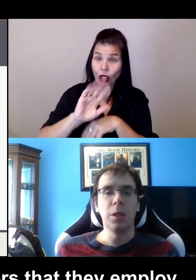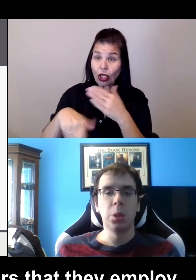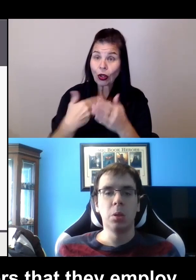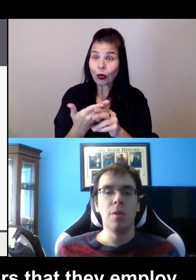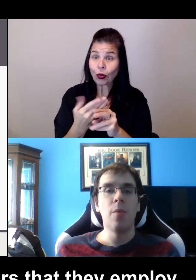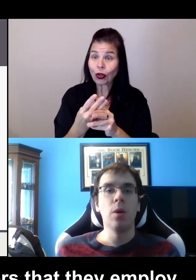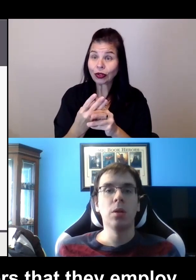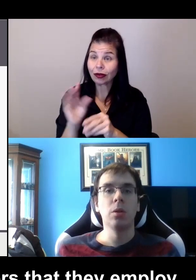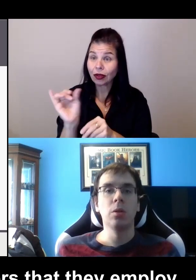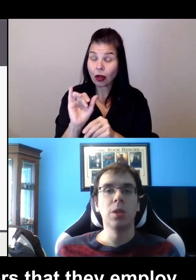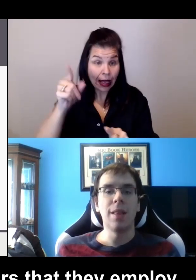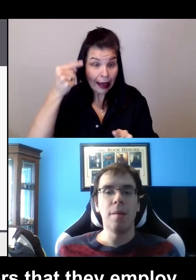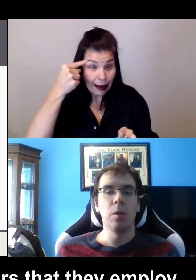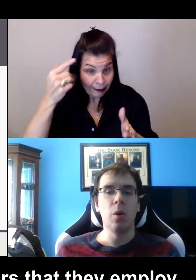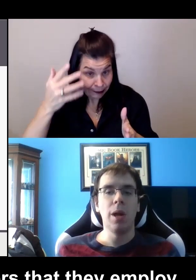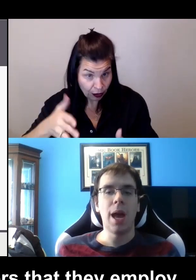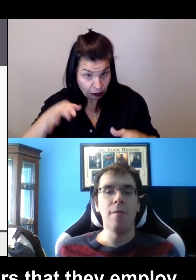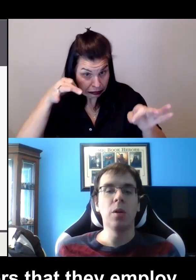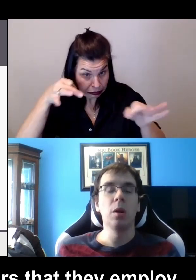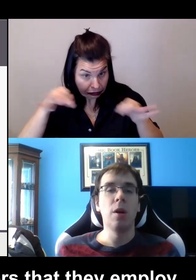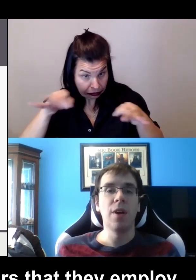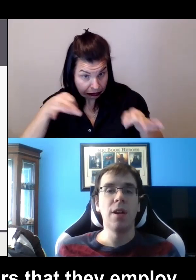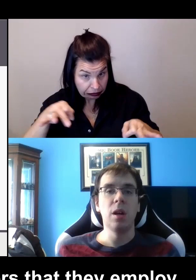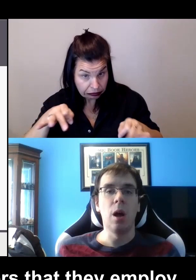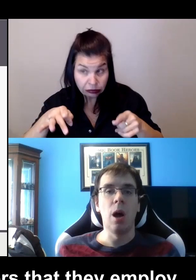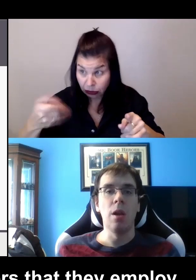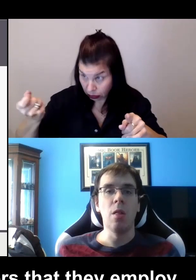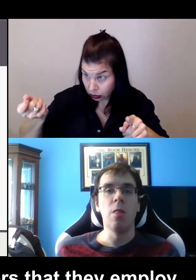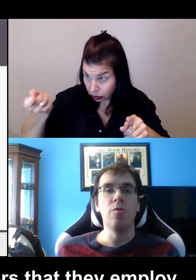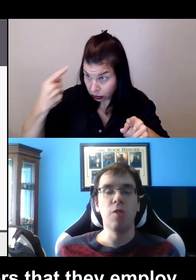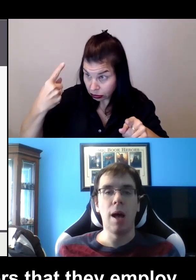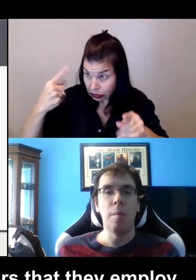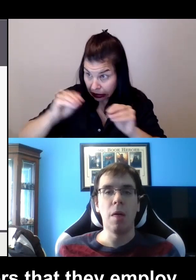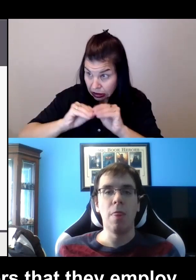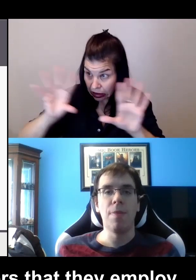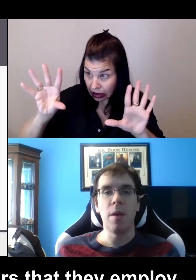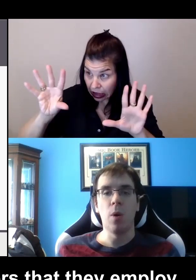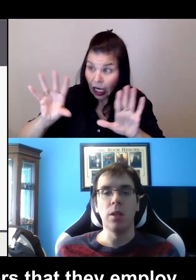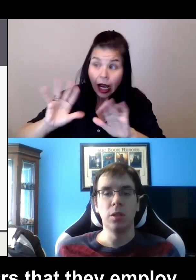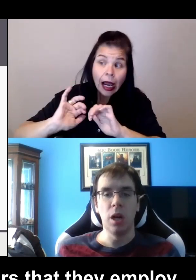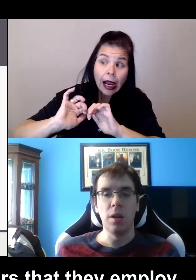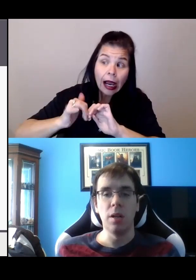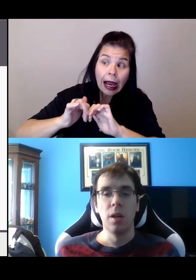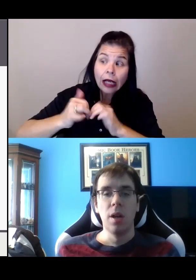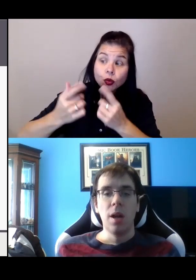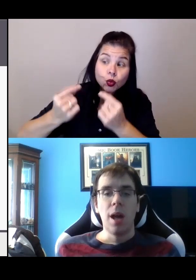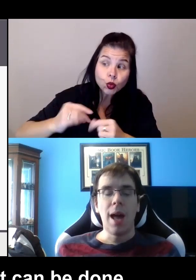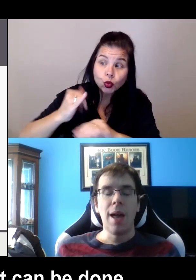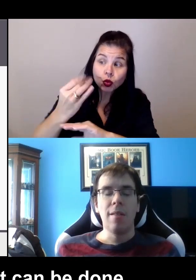need to make sure that workers that they employ have a clear enough idea on the job that they want